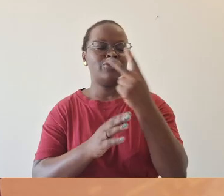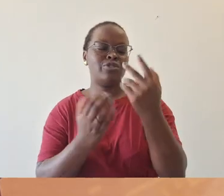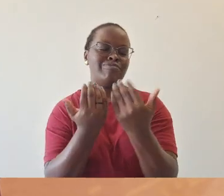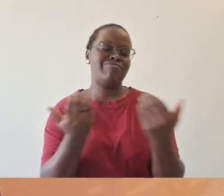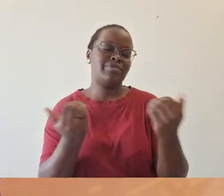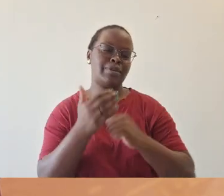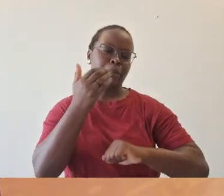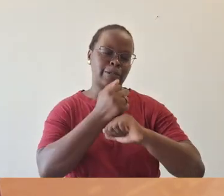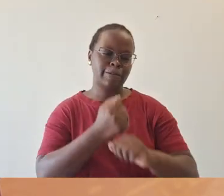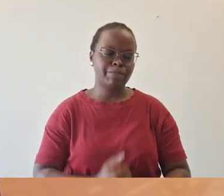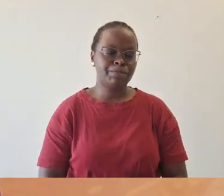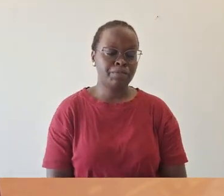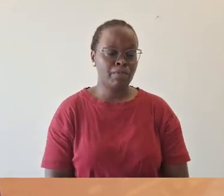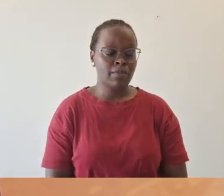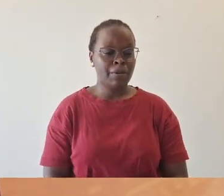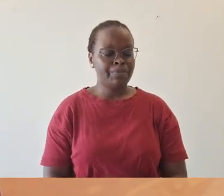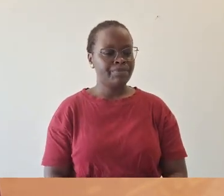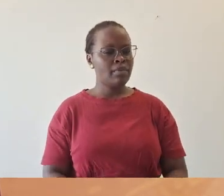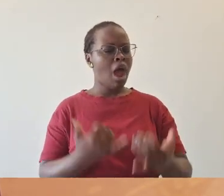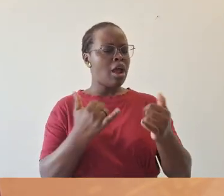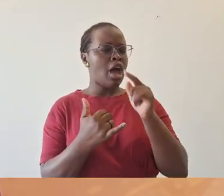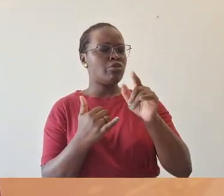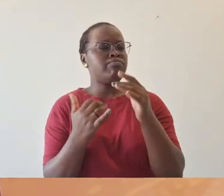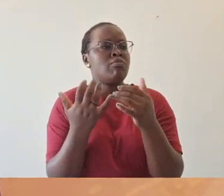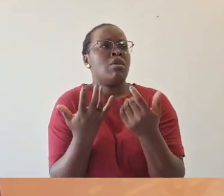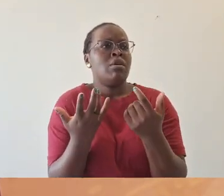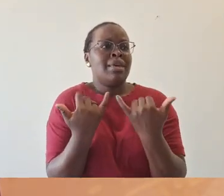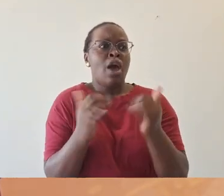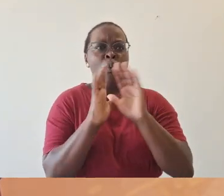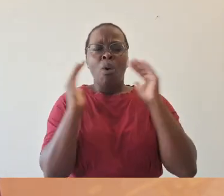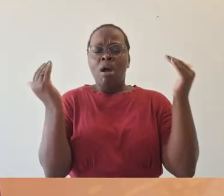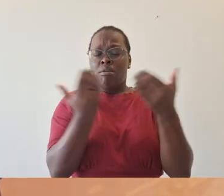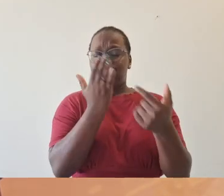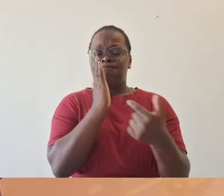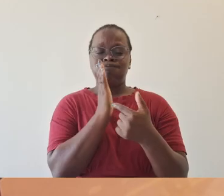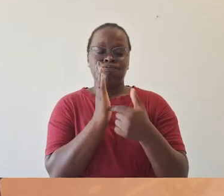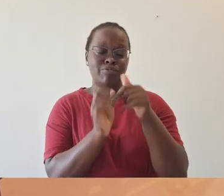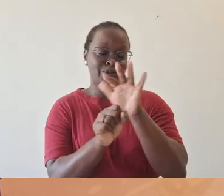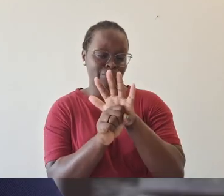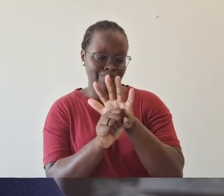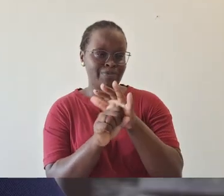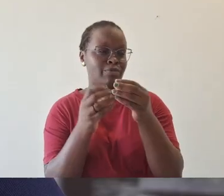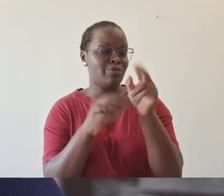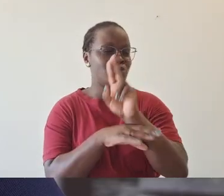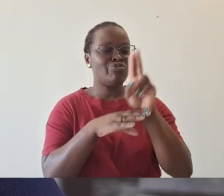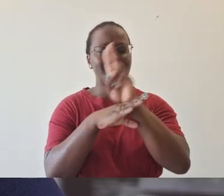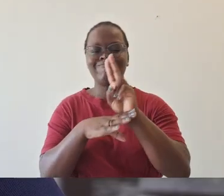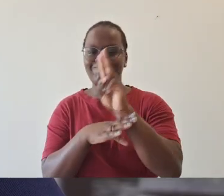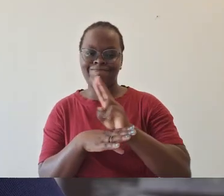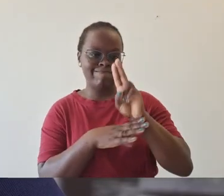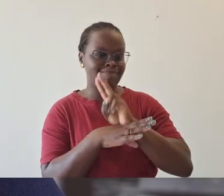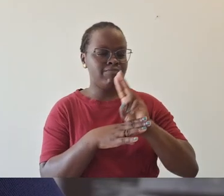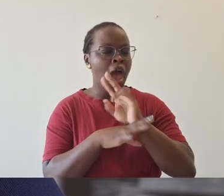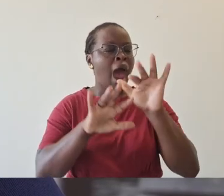technology and media platforms kind of address this gap and actually bring parents and schools together? Yeah. I think EdTech Mondays is one such